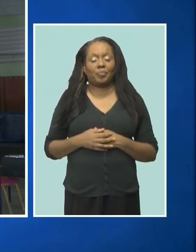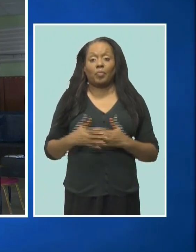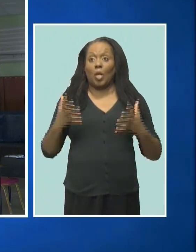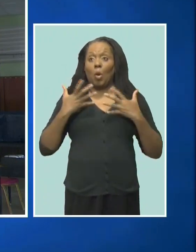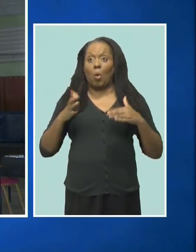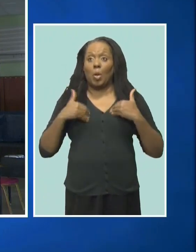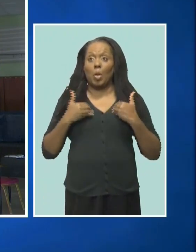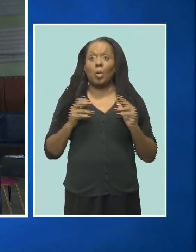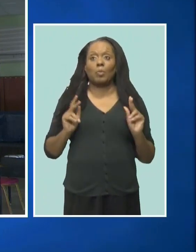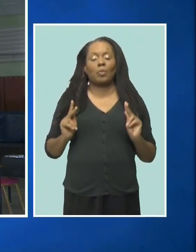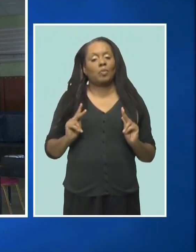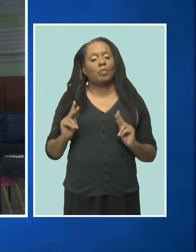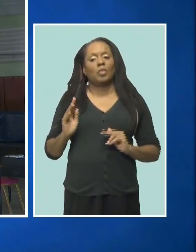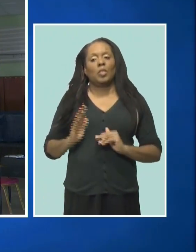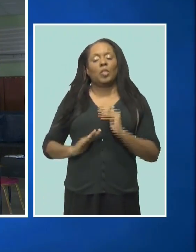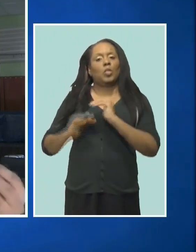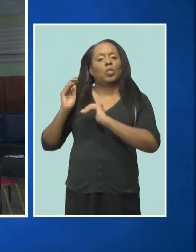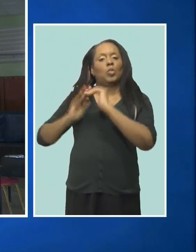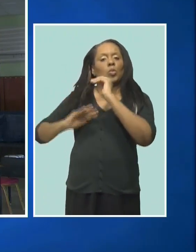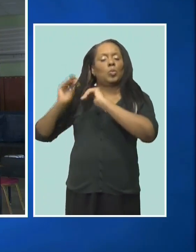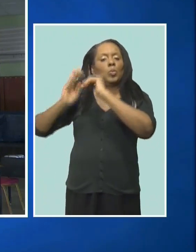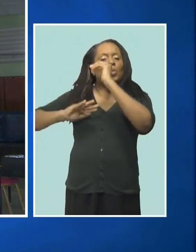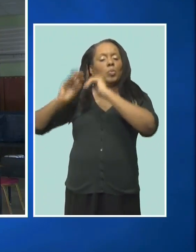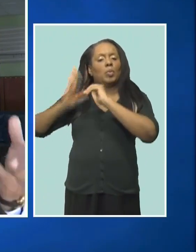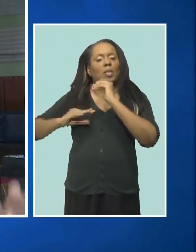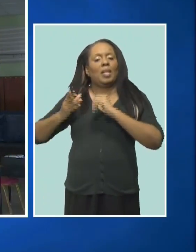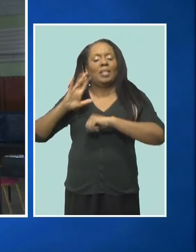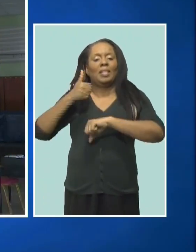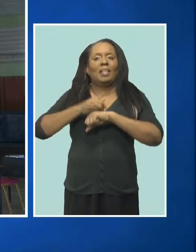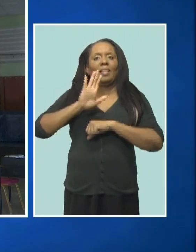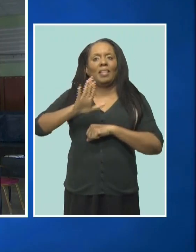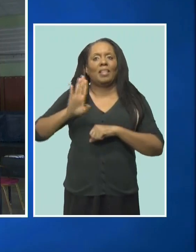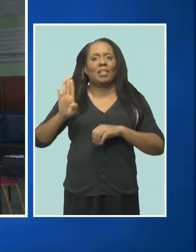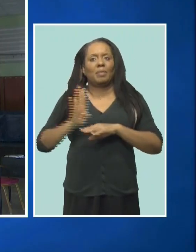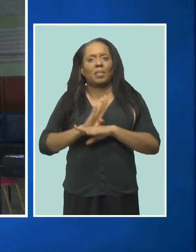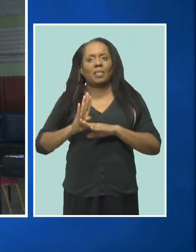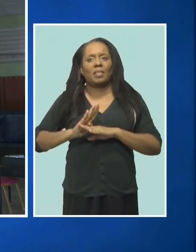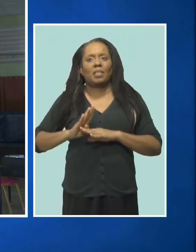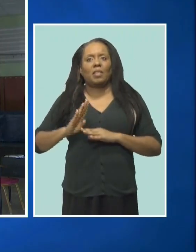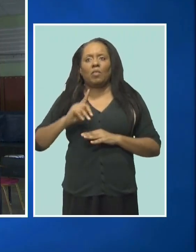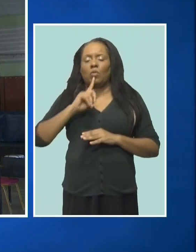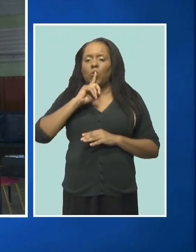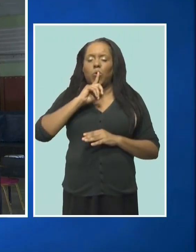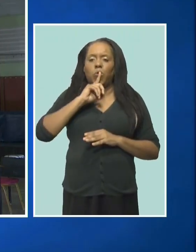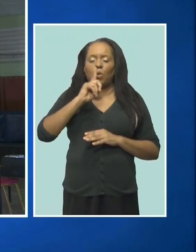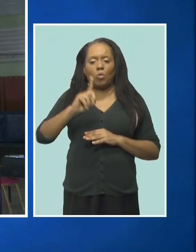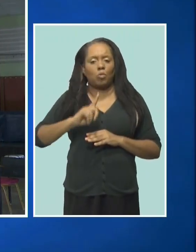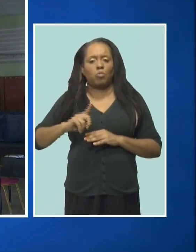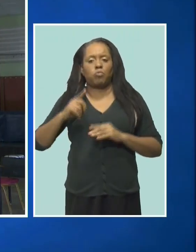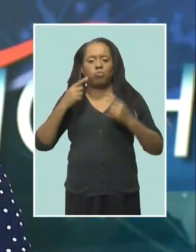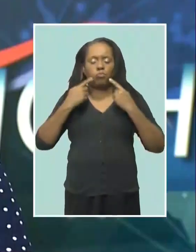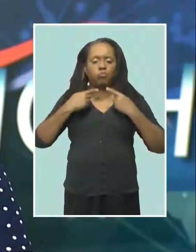to build empires and showing them from scratch how to build an empire towards financial